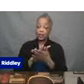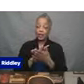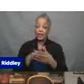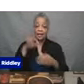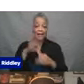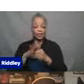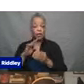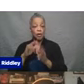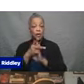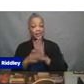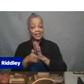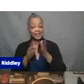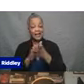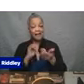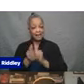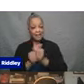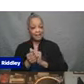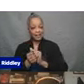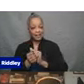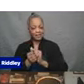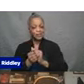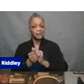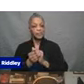policy, and campaigns.